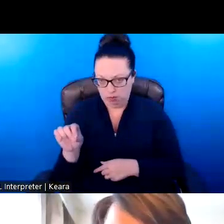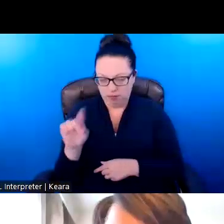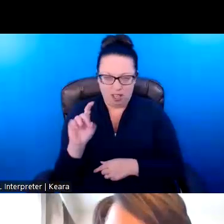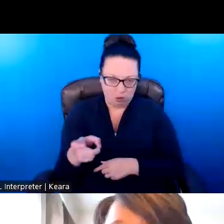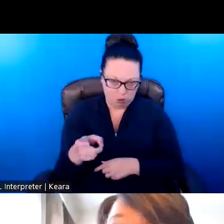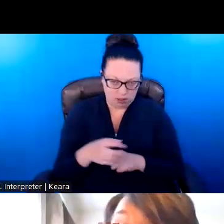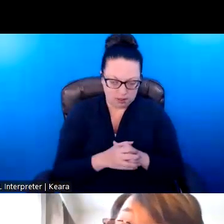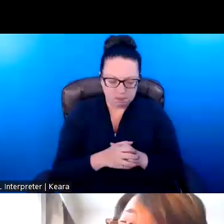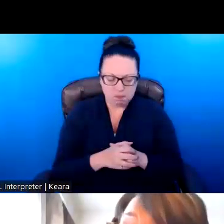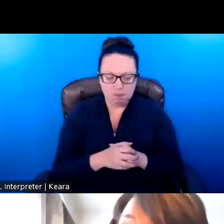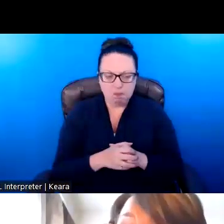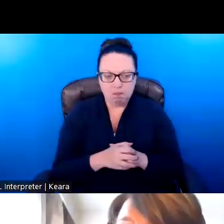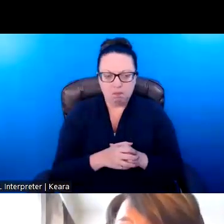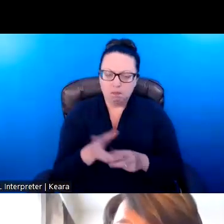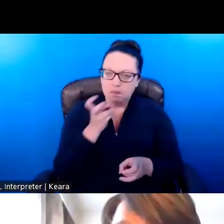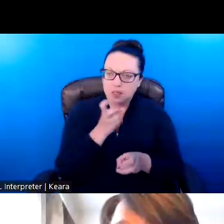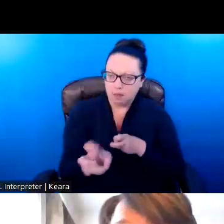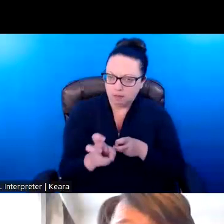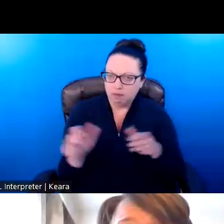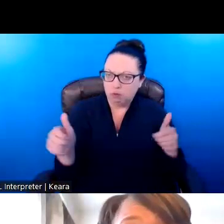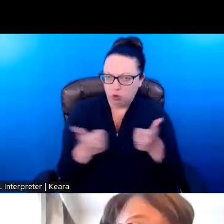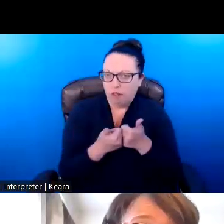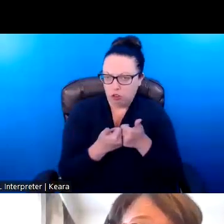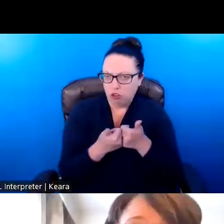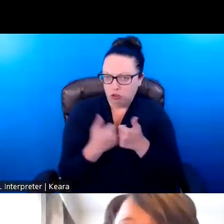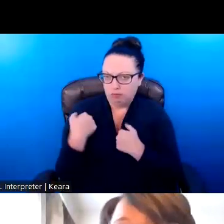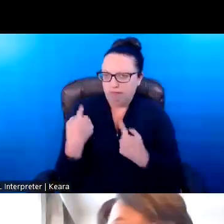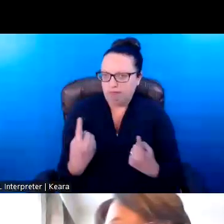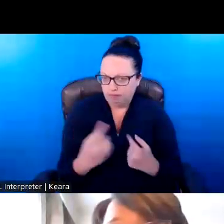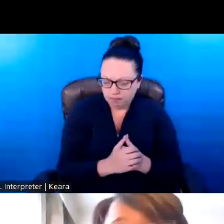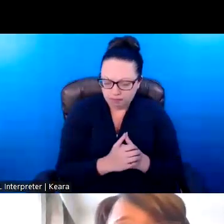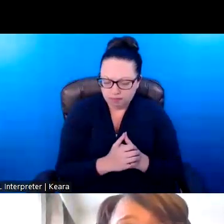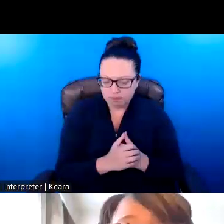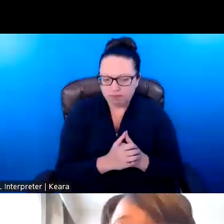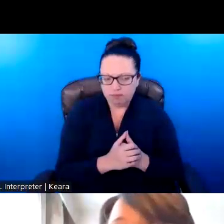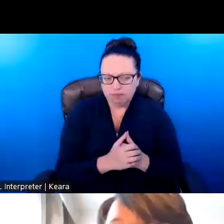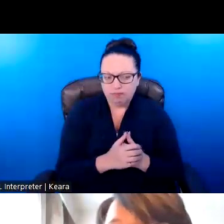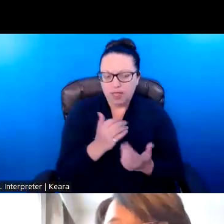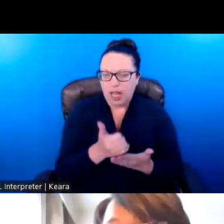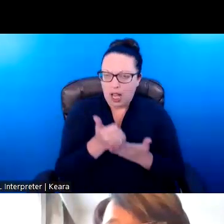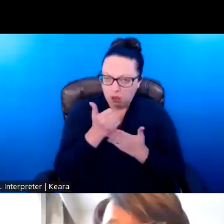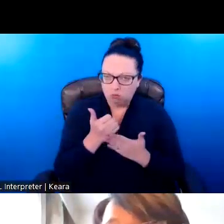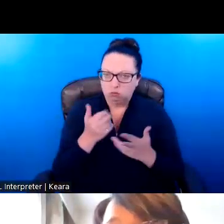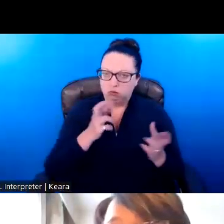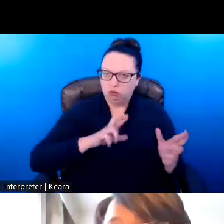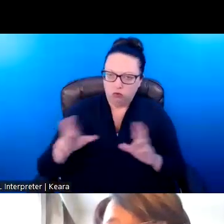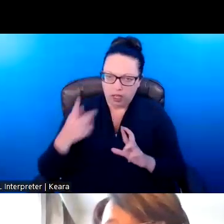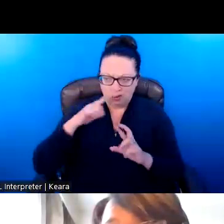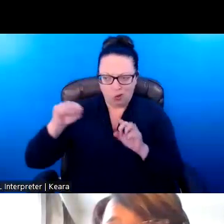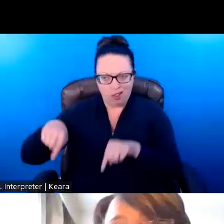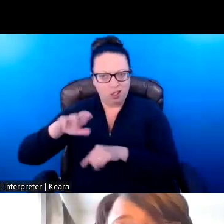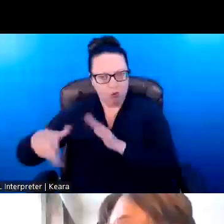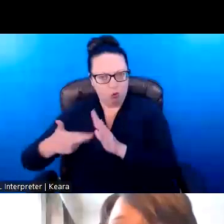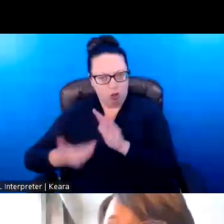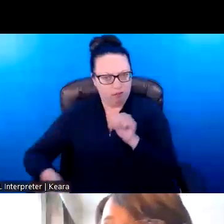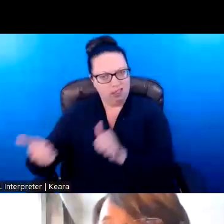diagnosis has been very difficult and challenging. And honestly, it prepared me, I guess, for this role as an executive